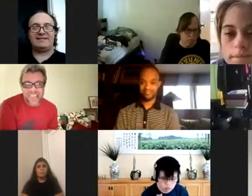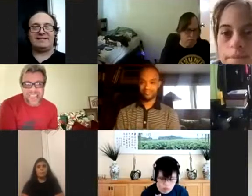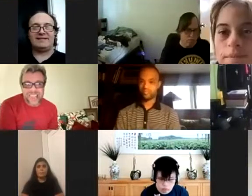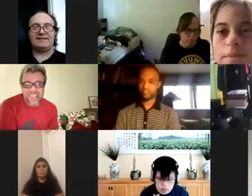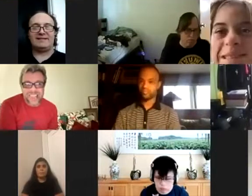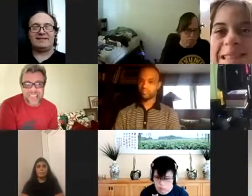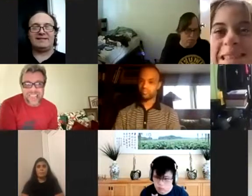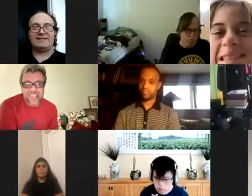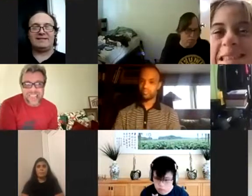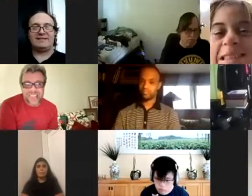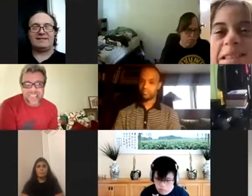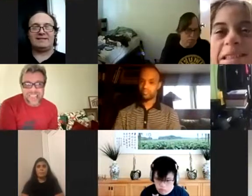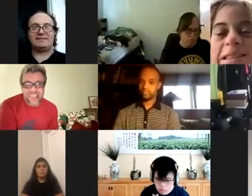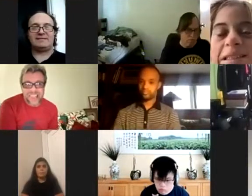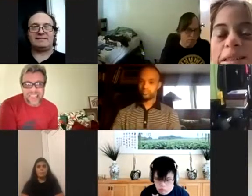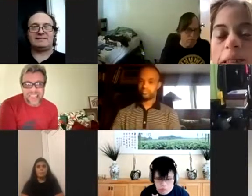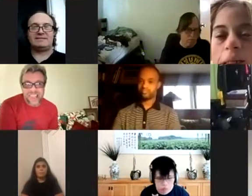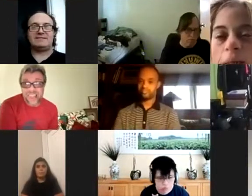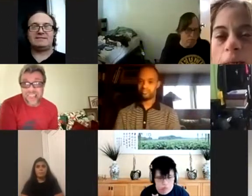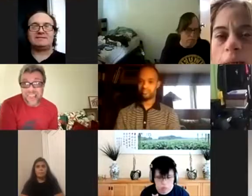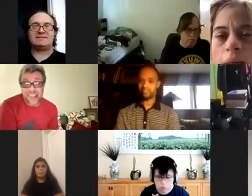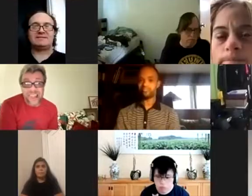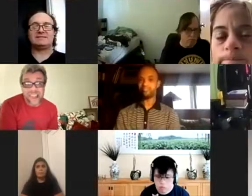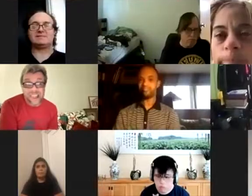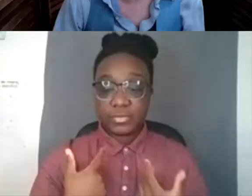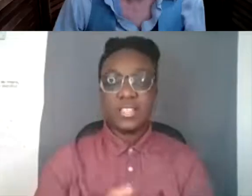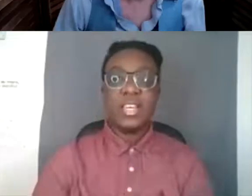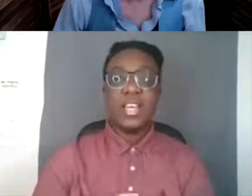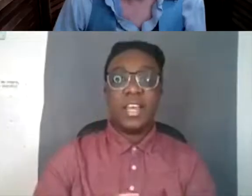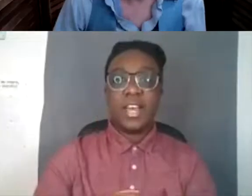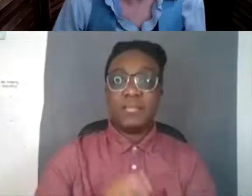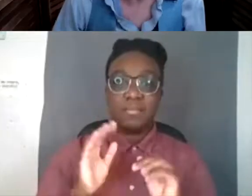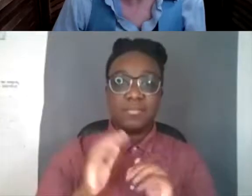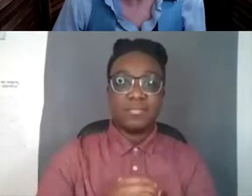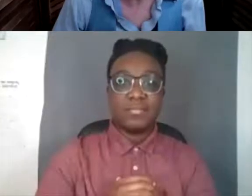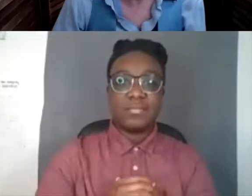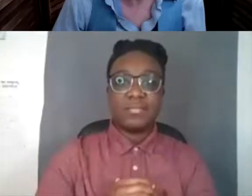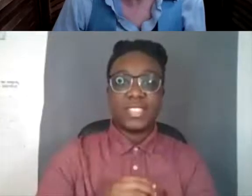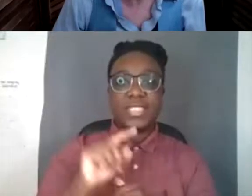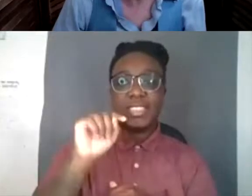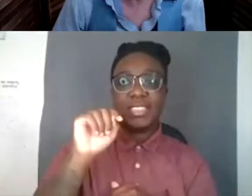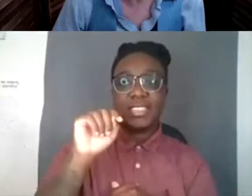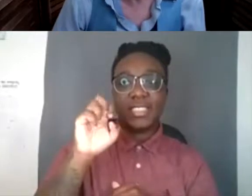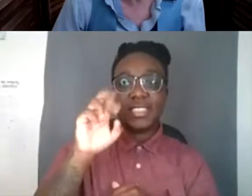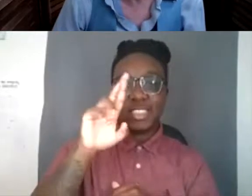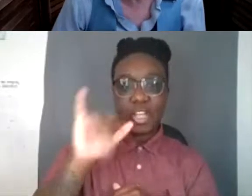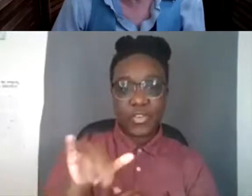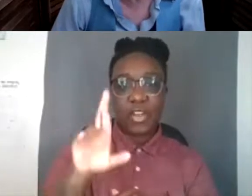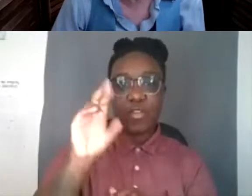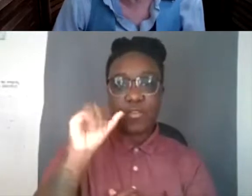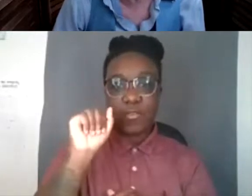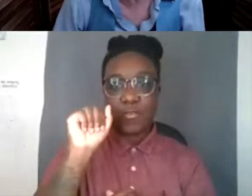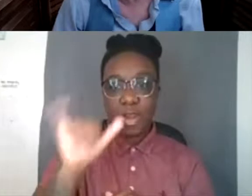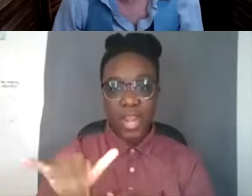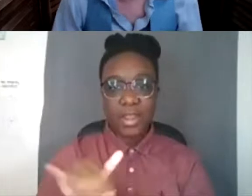We have Mr. Terry Ray, the incredibly talented Mr. Terry Ray, who has a hit